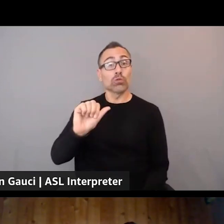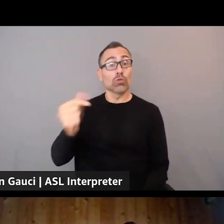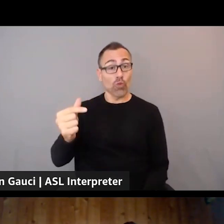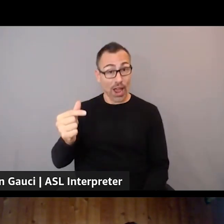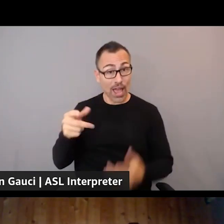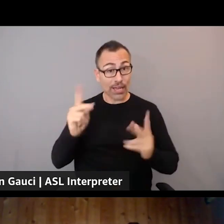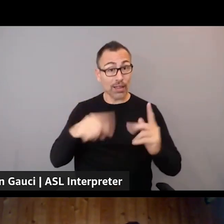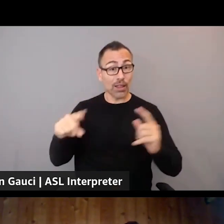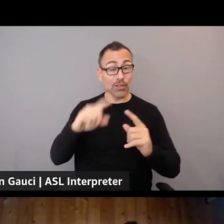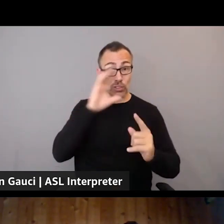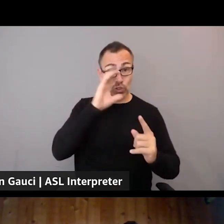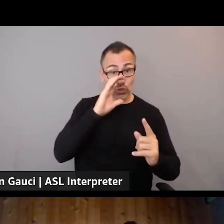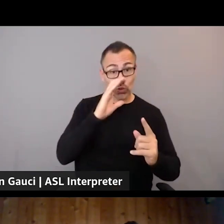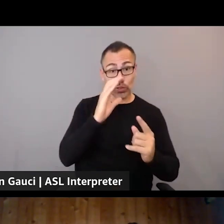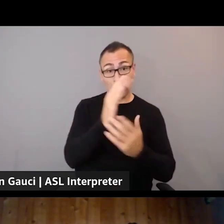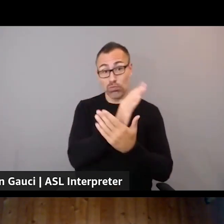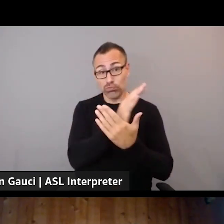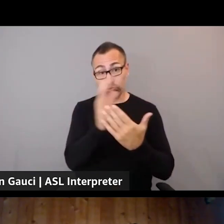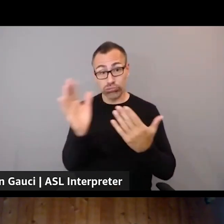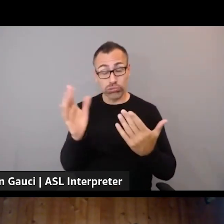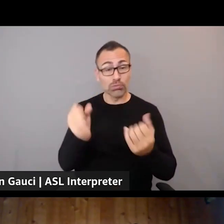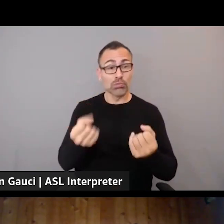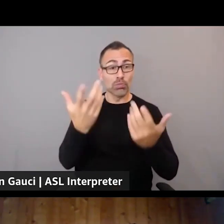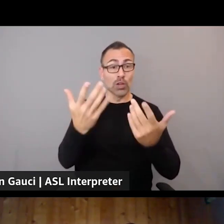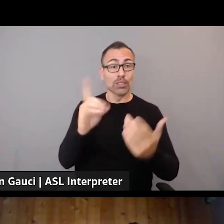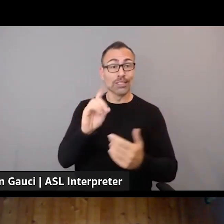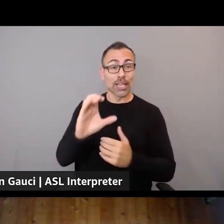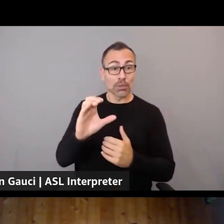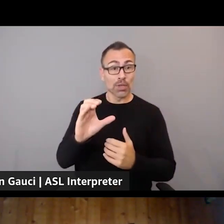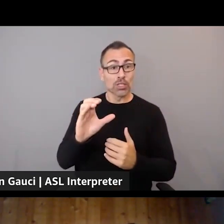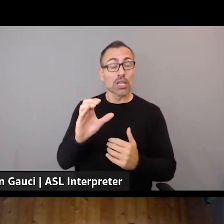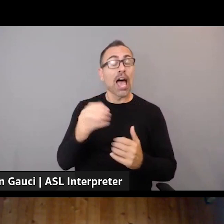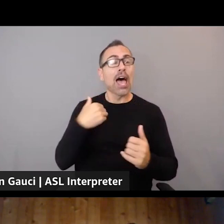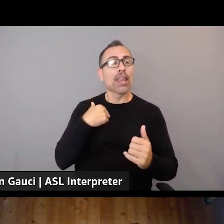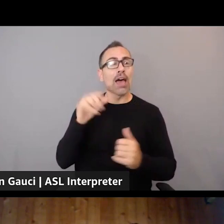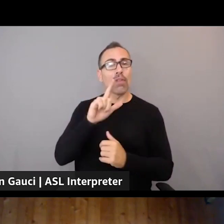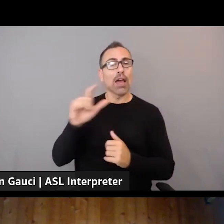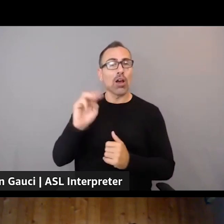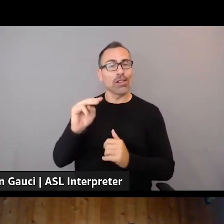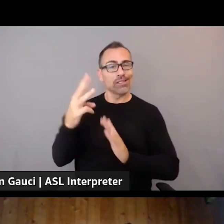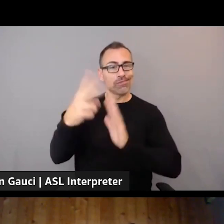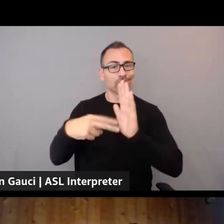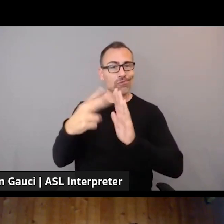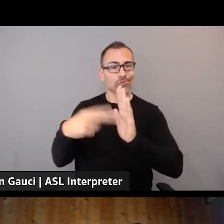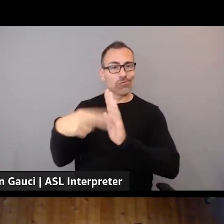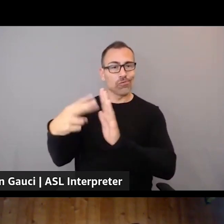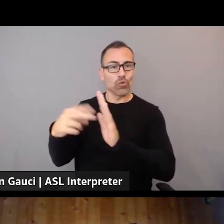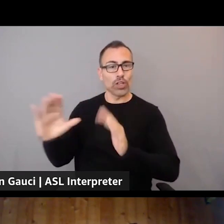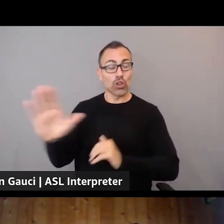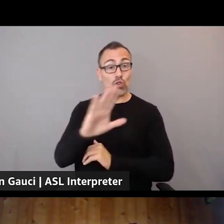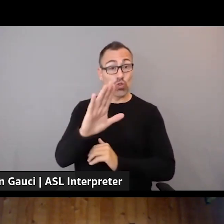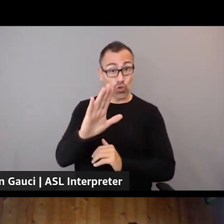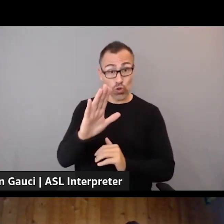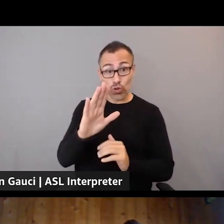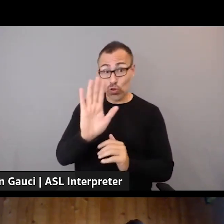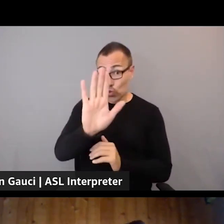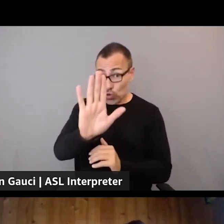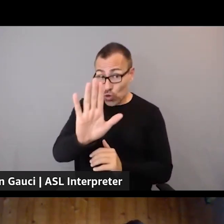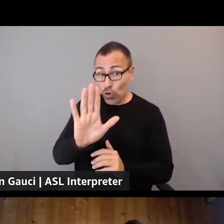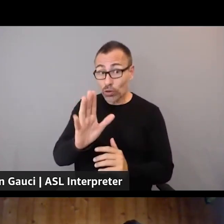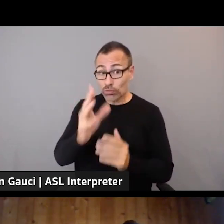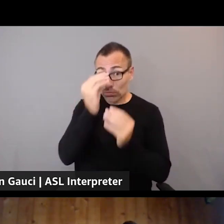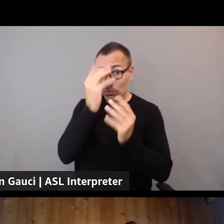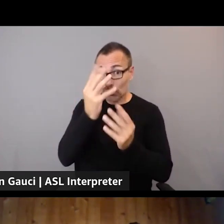over documents without actually having to, and have large language models read your own proprietary documents or potentially